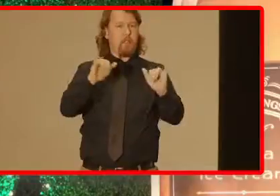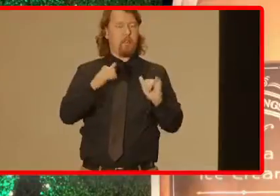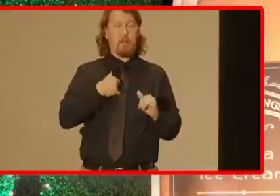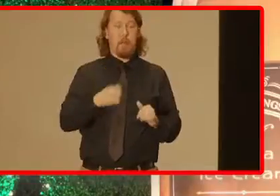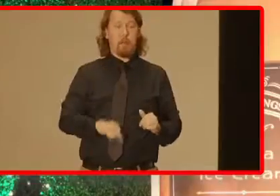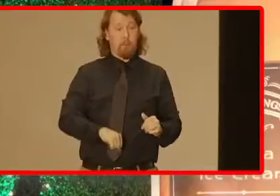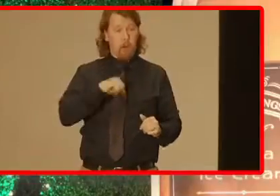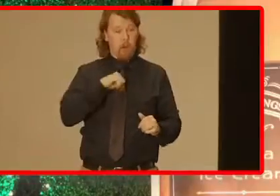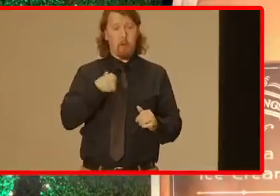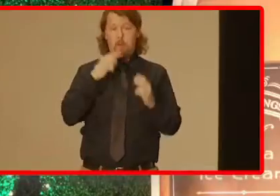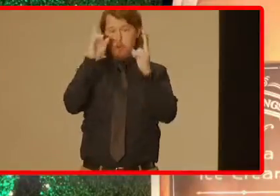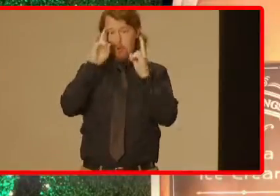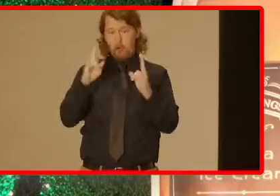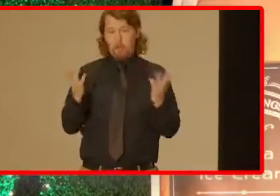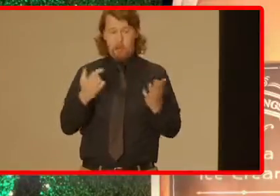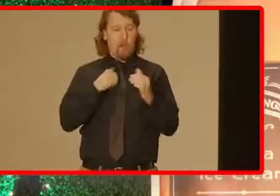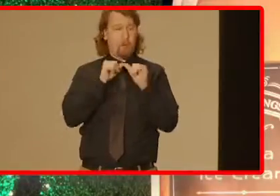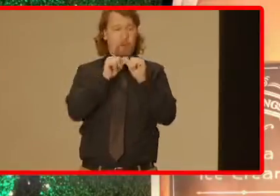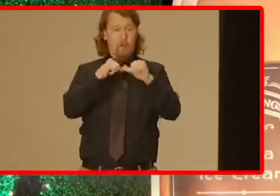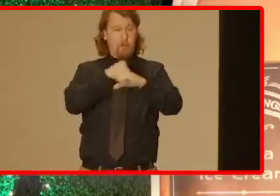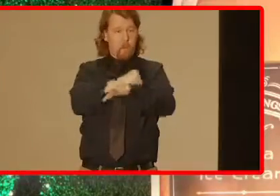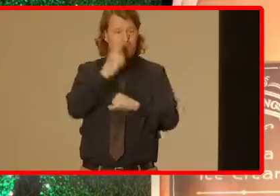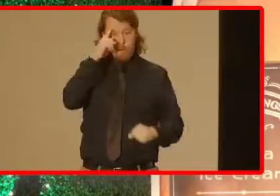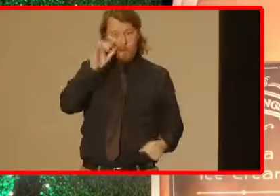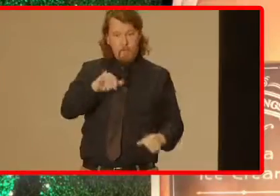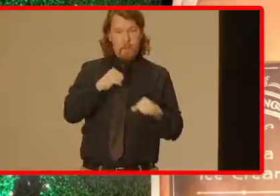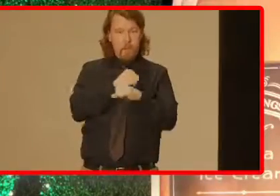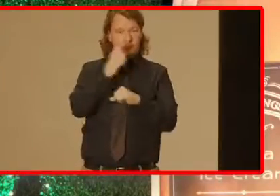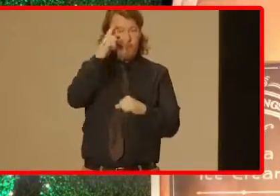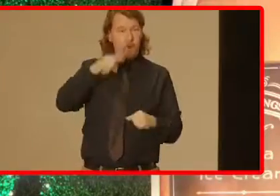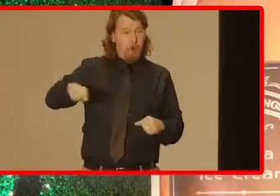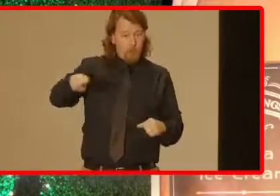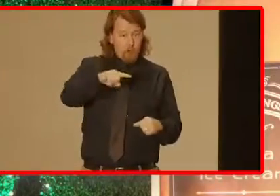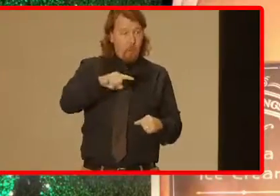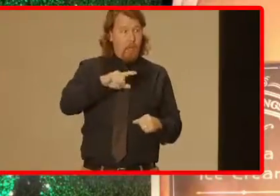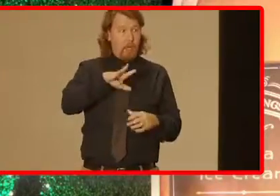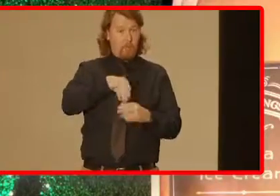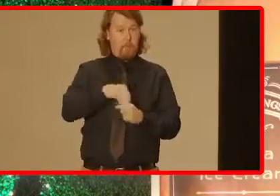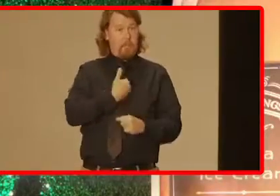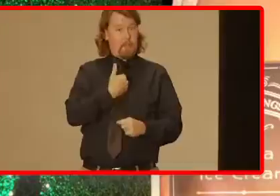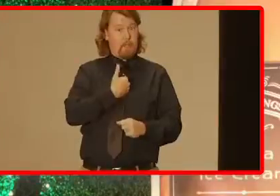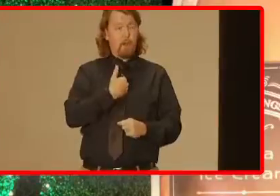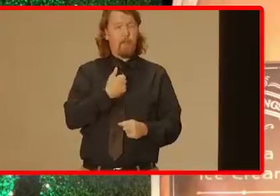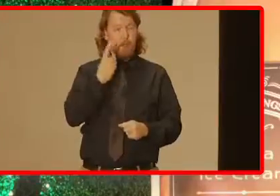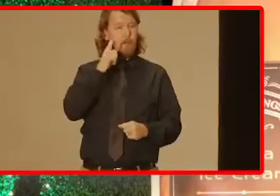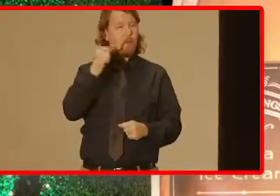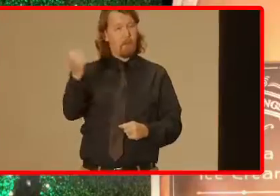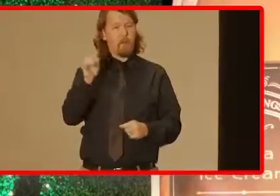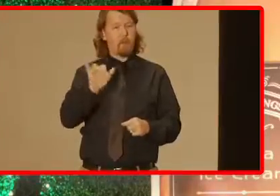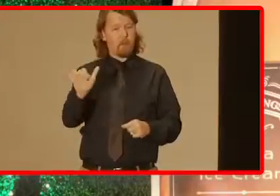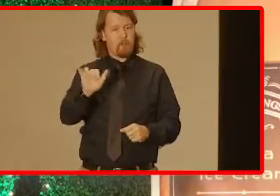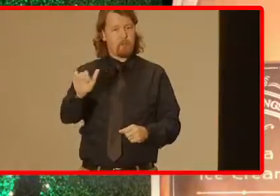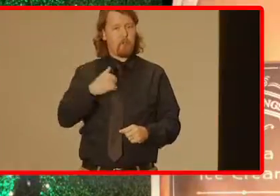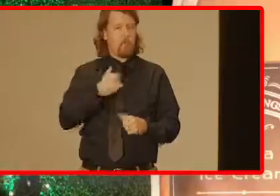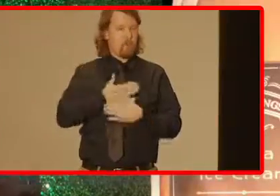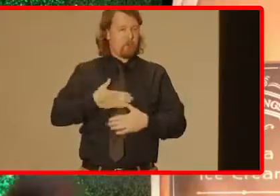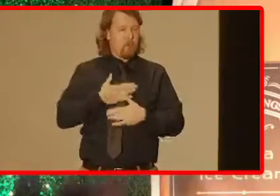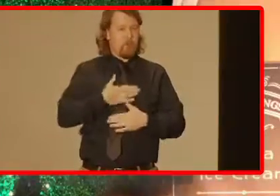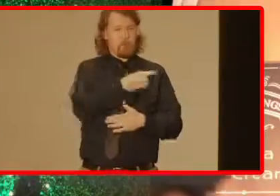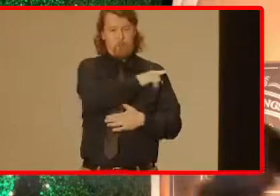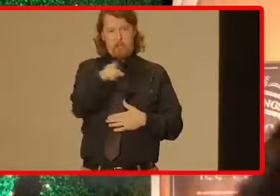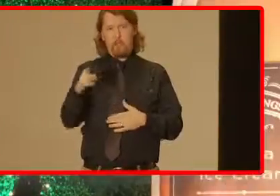I will continue to fight for that and fight for you all as well as myself and others, and I appreciate you all for being here. Thank you.